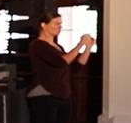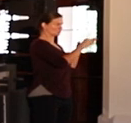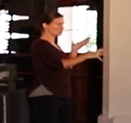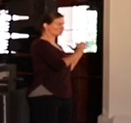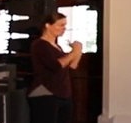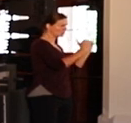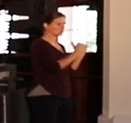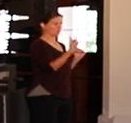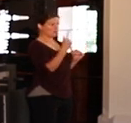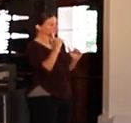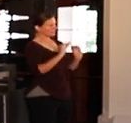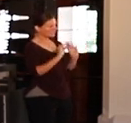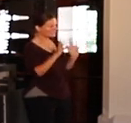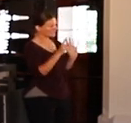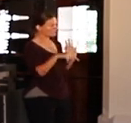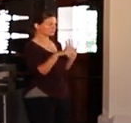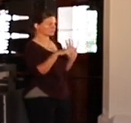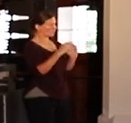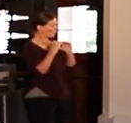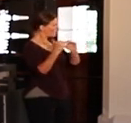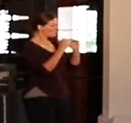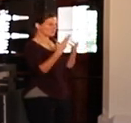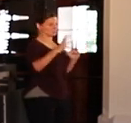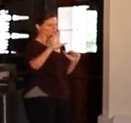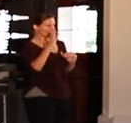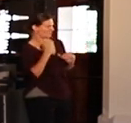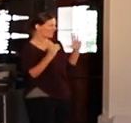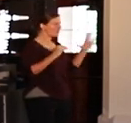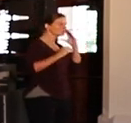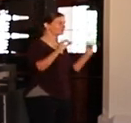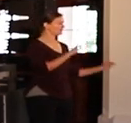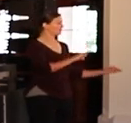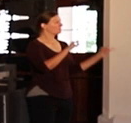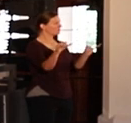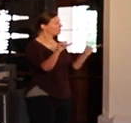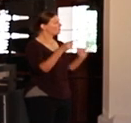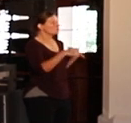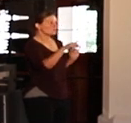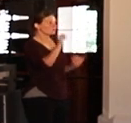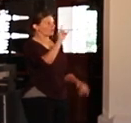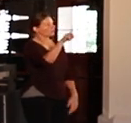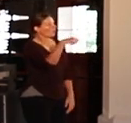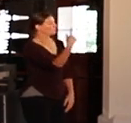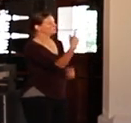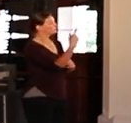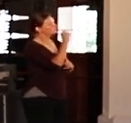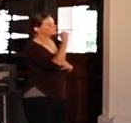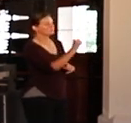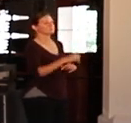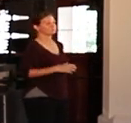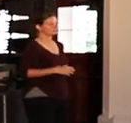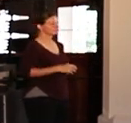One, clearly, you have peers who are going through exactly the same thing. You are not the only ones who